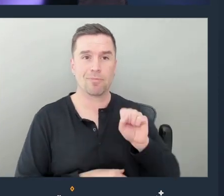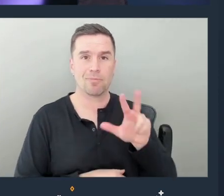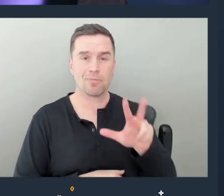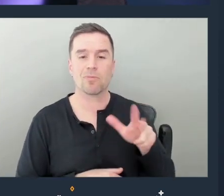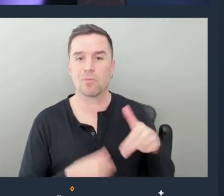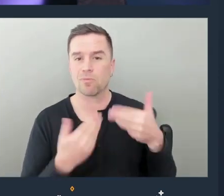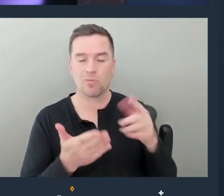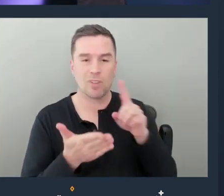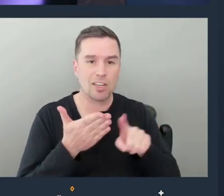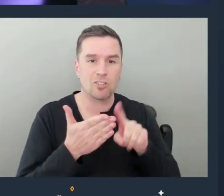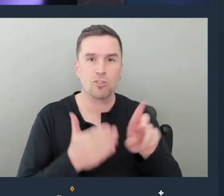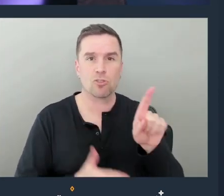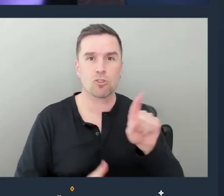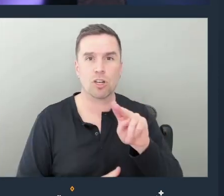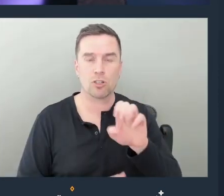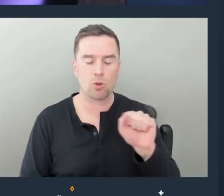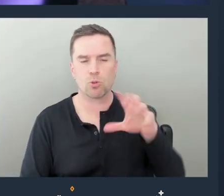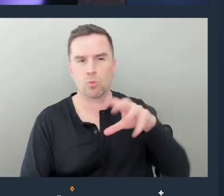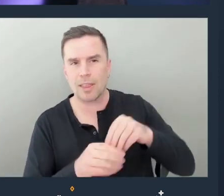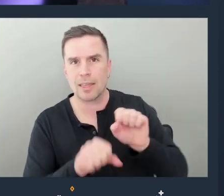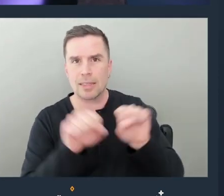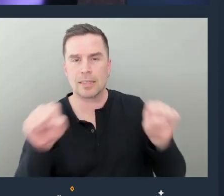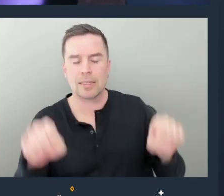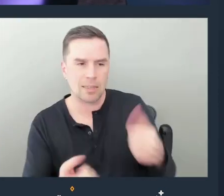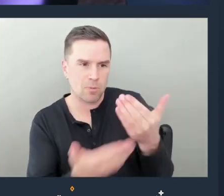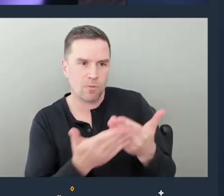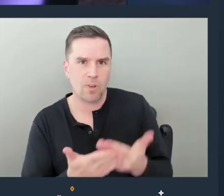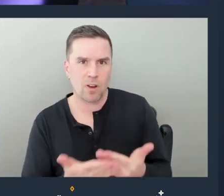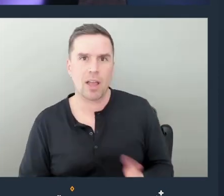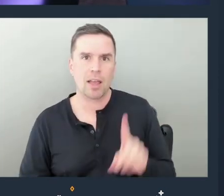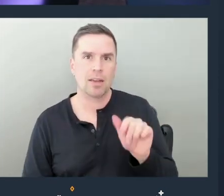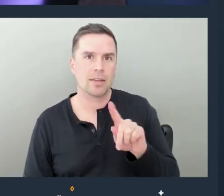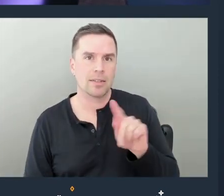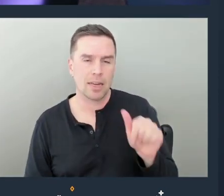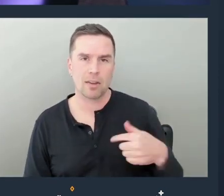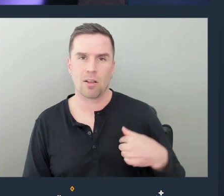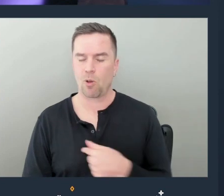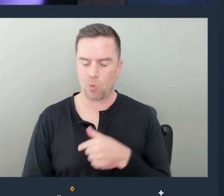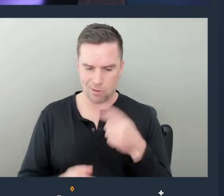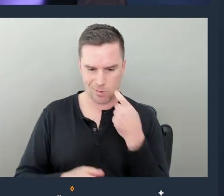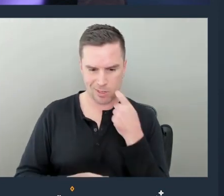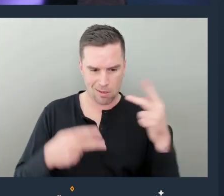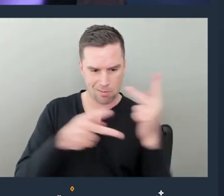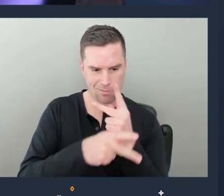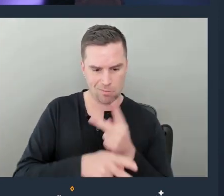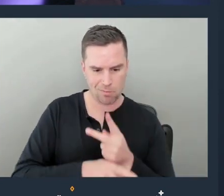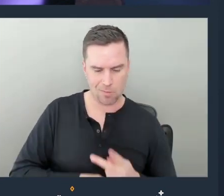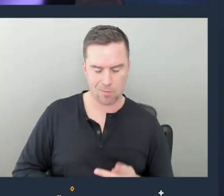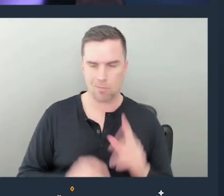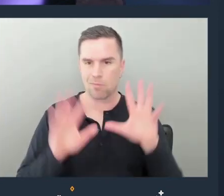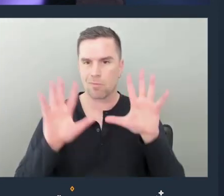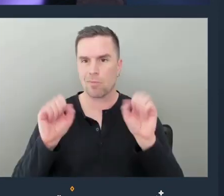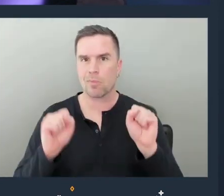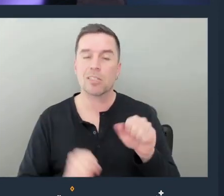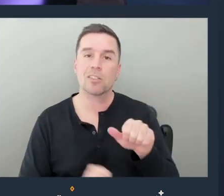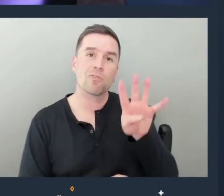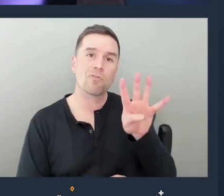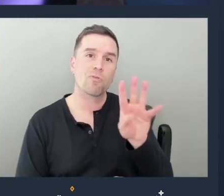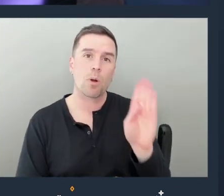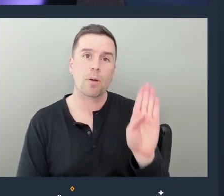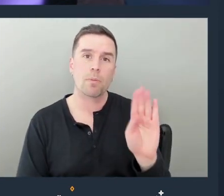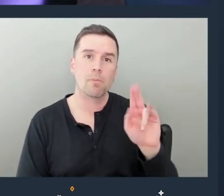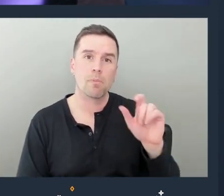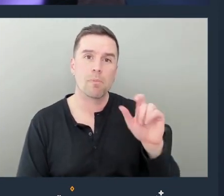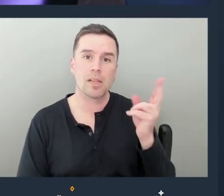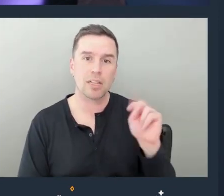throughout our entire system to verify data. And we recently did the math, and we do an amazing 4 billion checksum operations every second